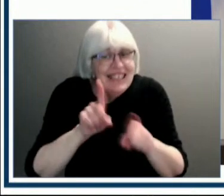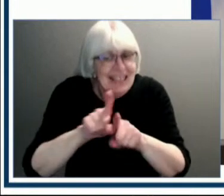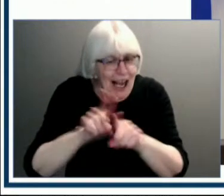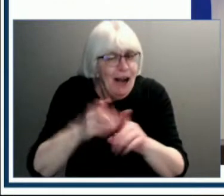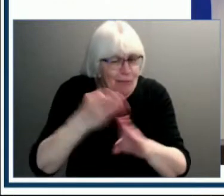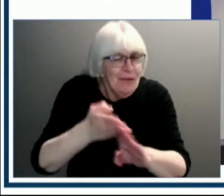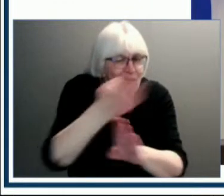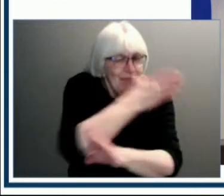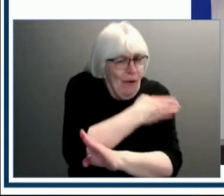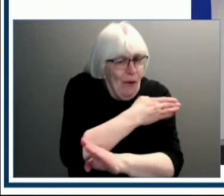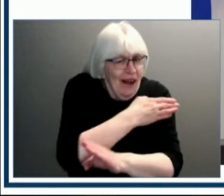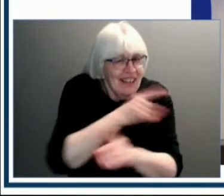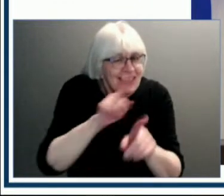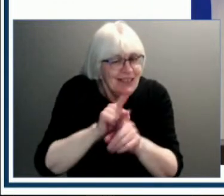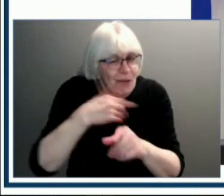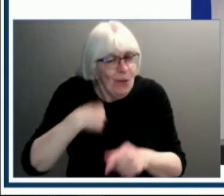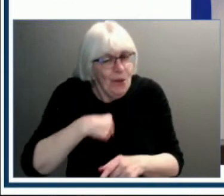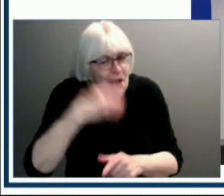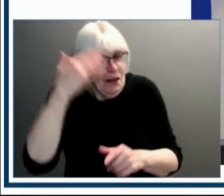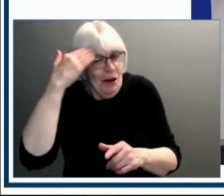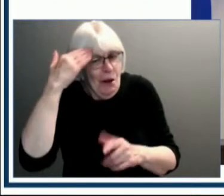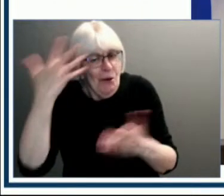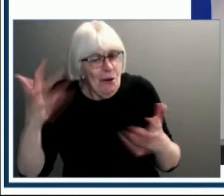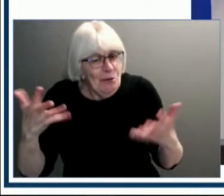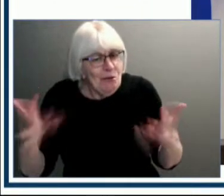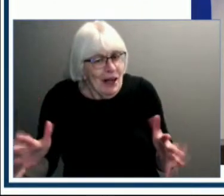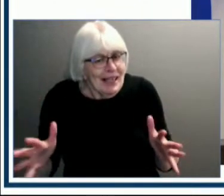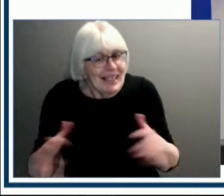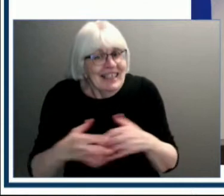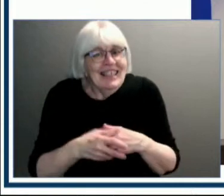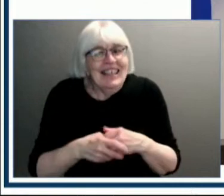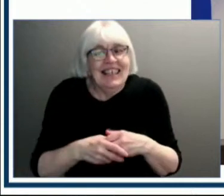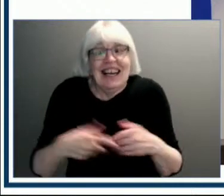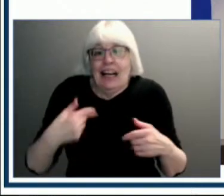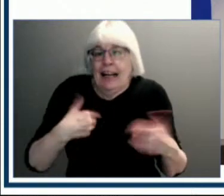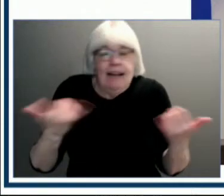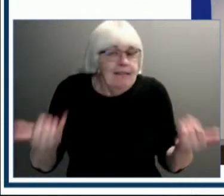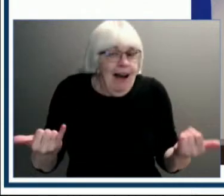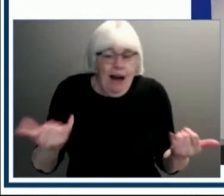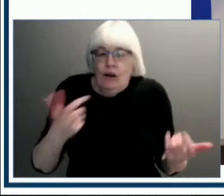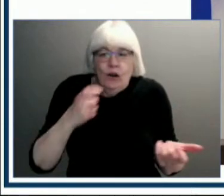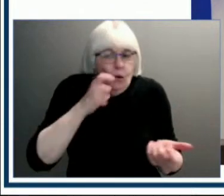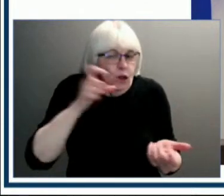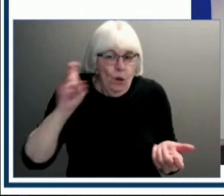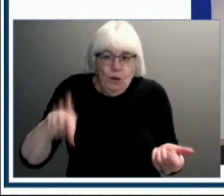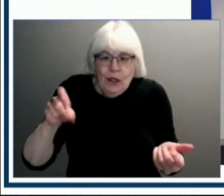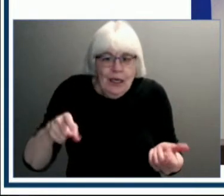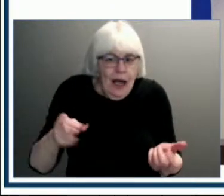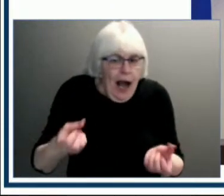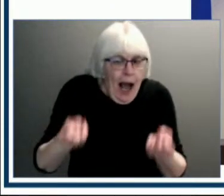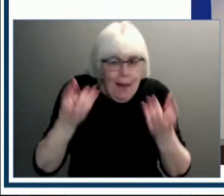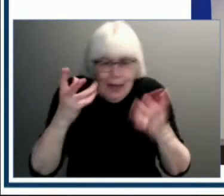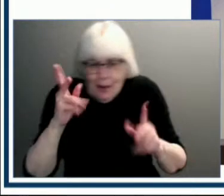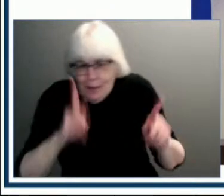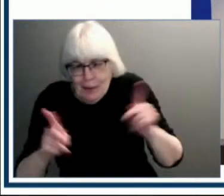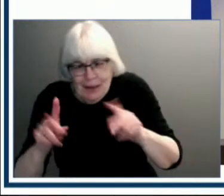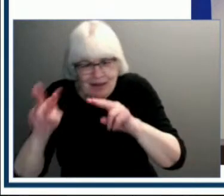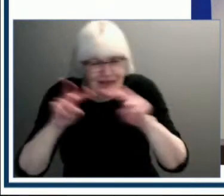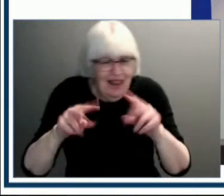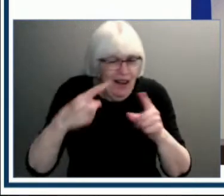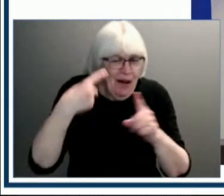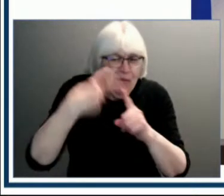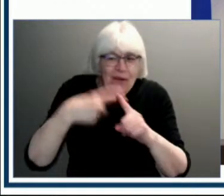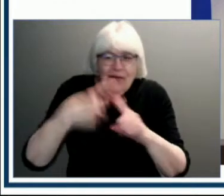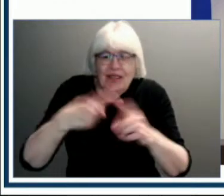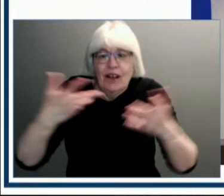communities. We don't need that level of surveillance right now to know there's a lot of COVID in the communities. There is a lot of